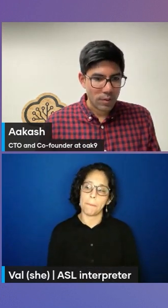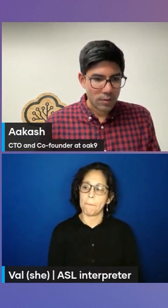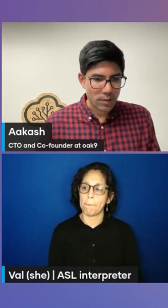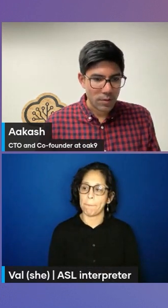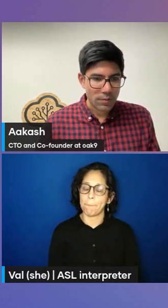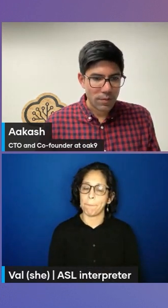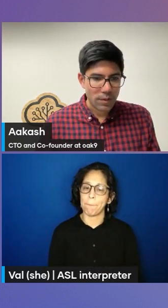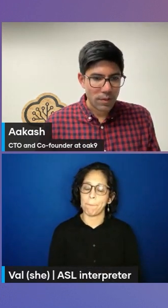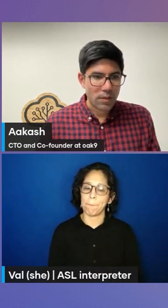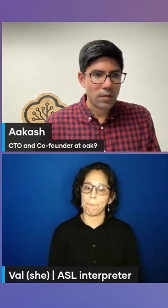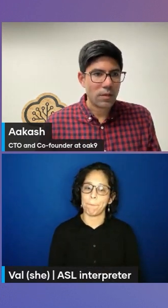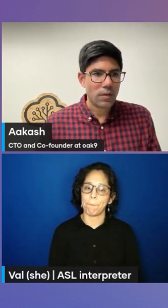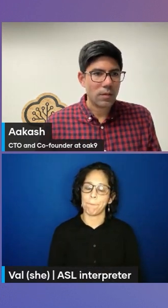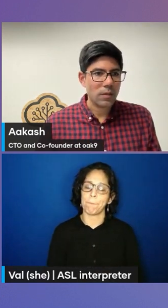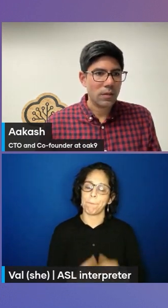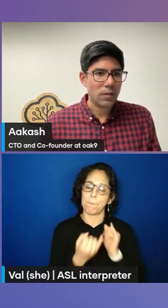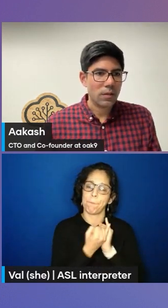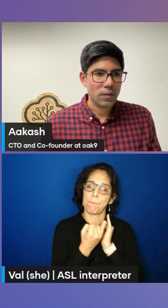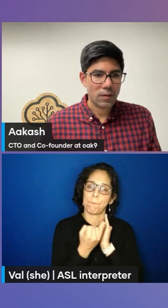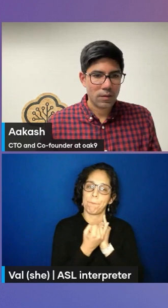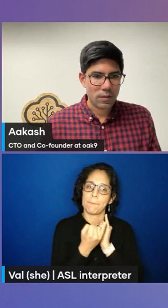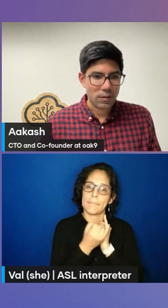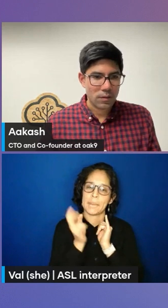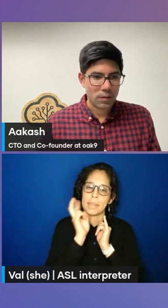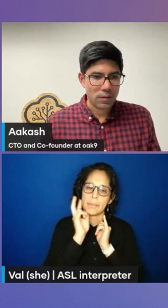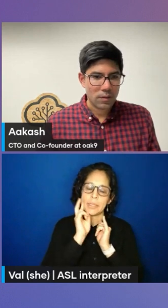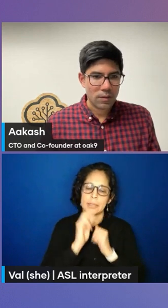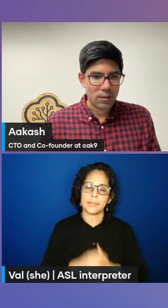Let me see if I can.